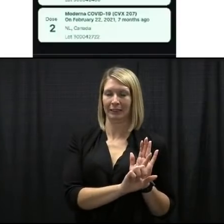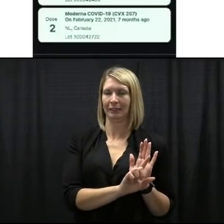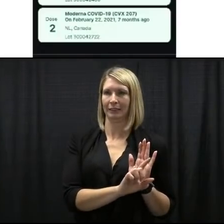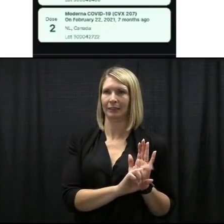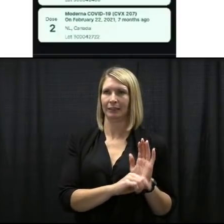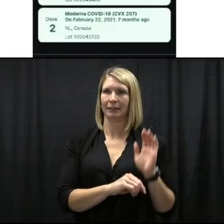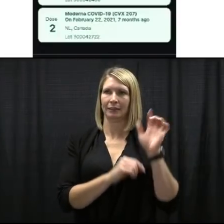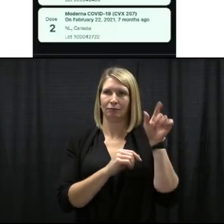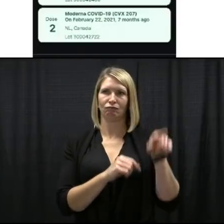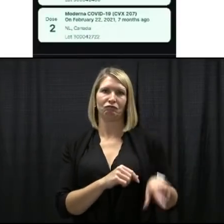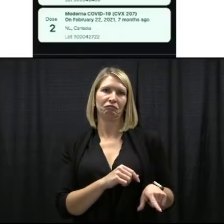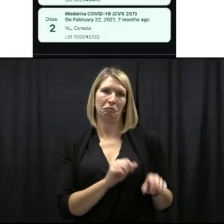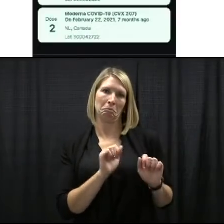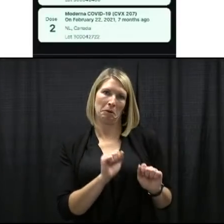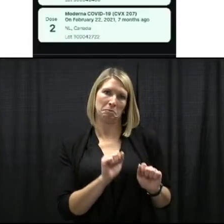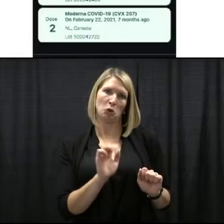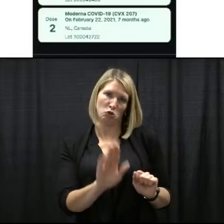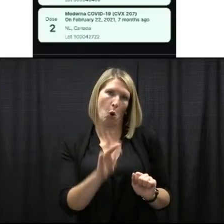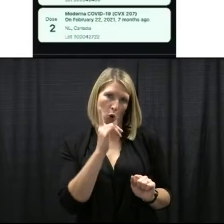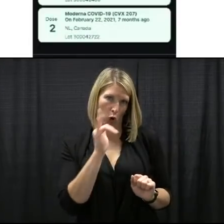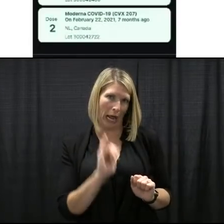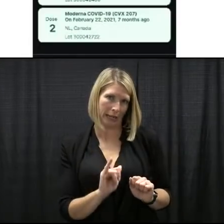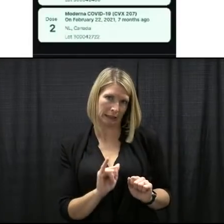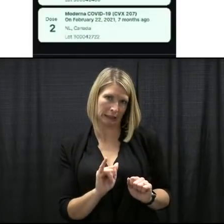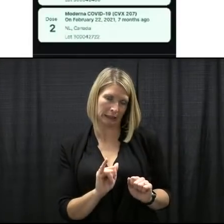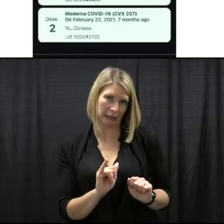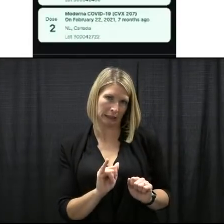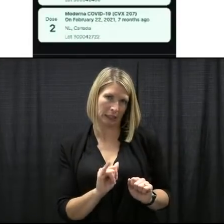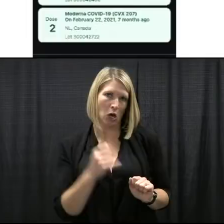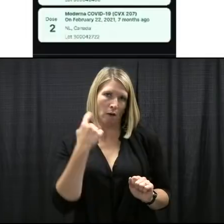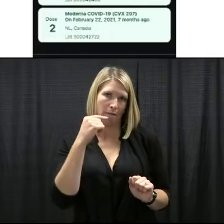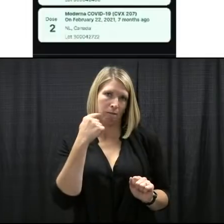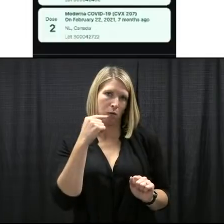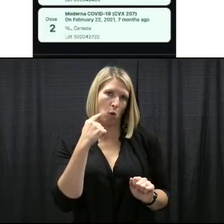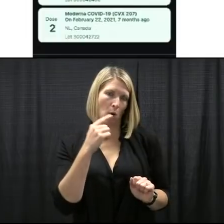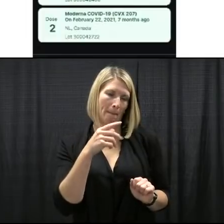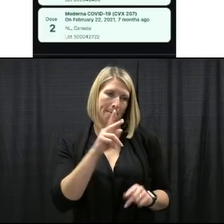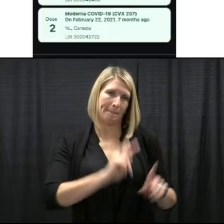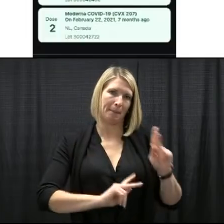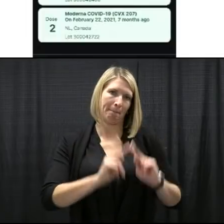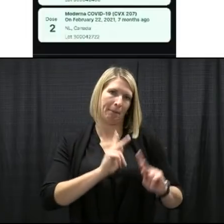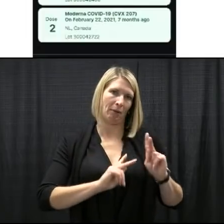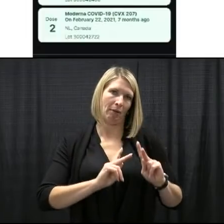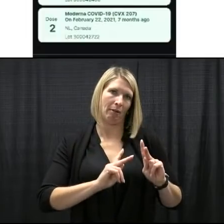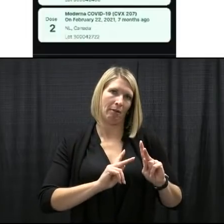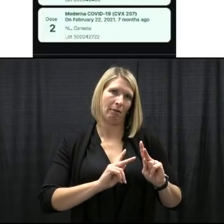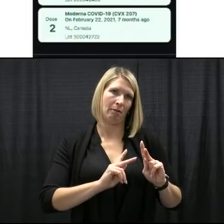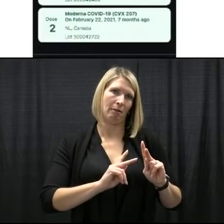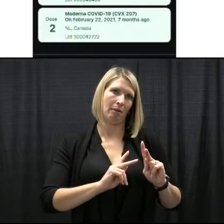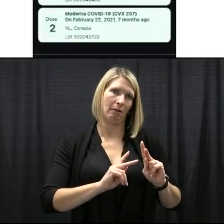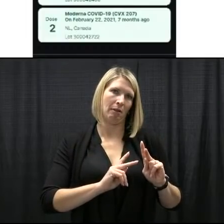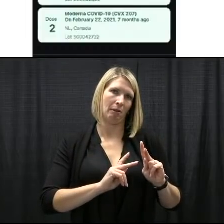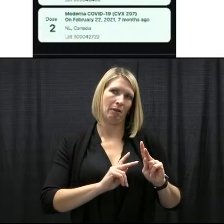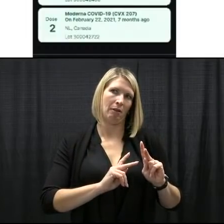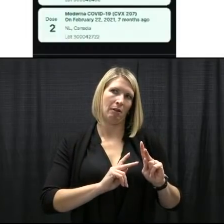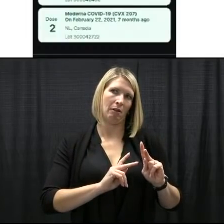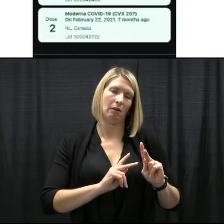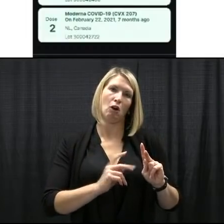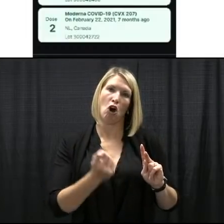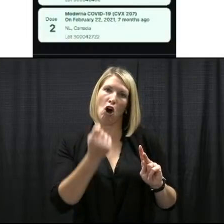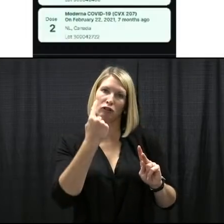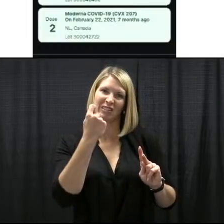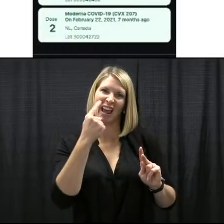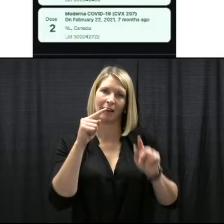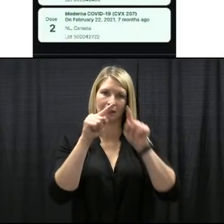your page could look like in the resident app. And then in the second, this is, it'll be a big QR